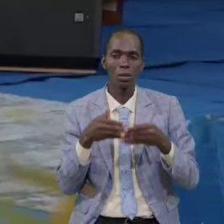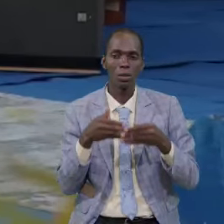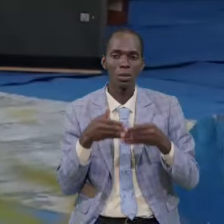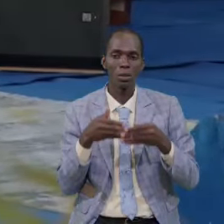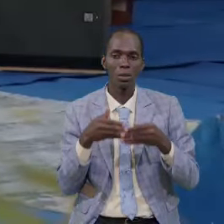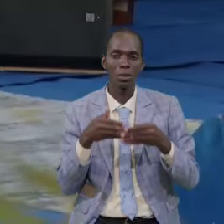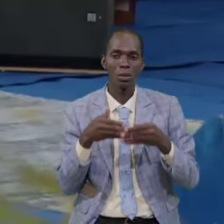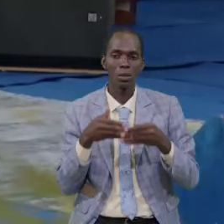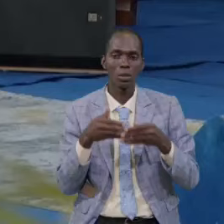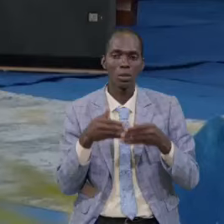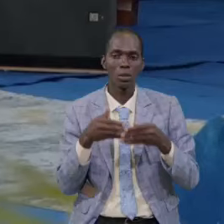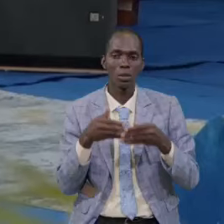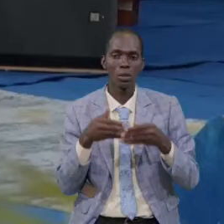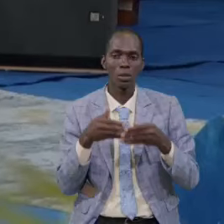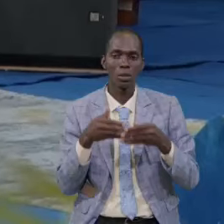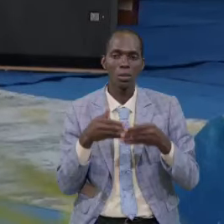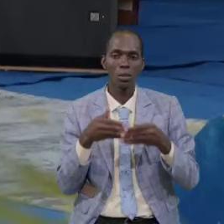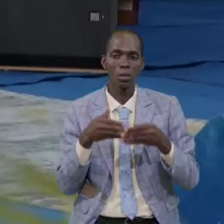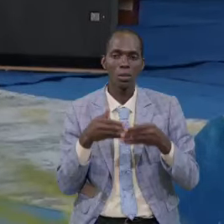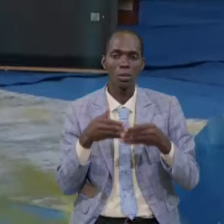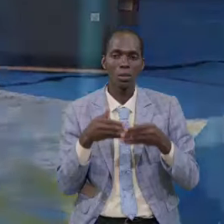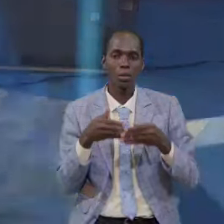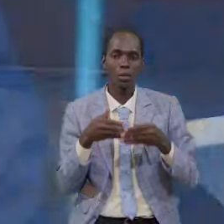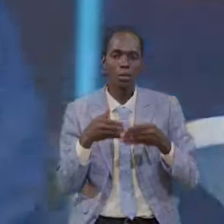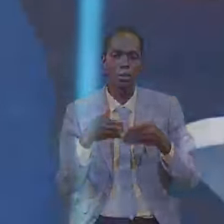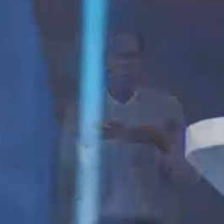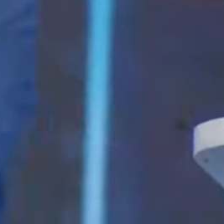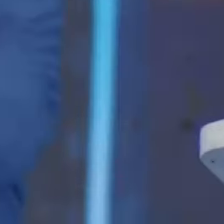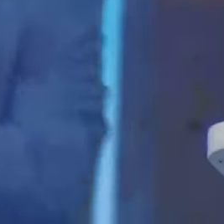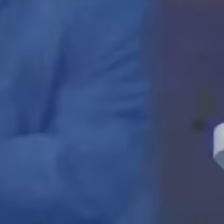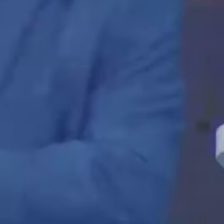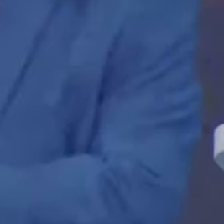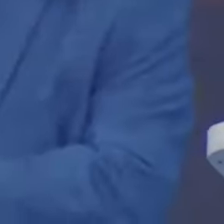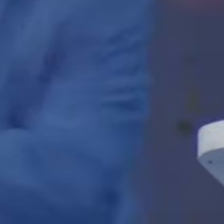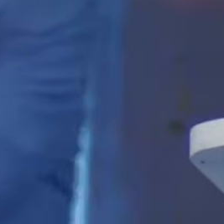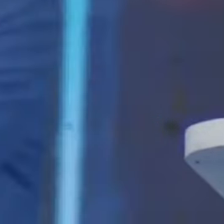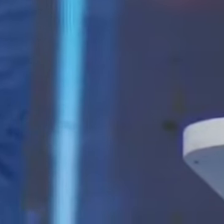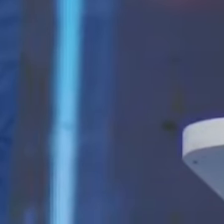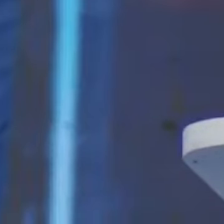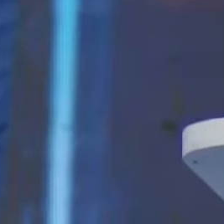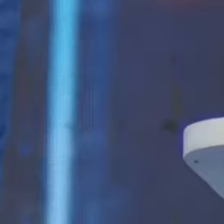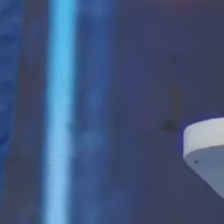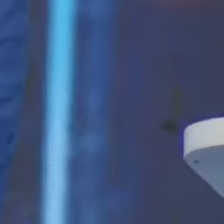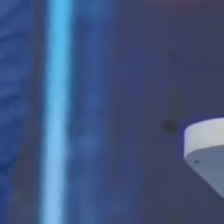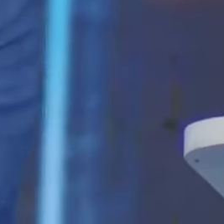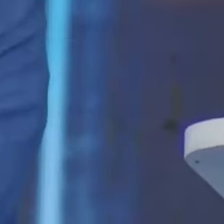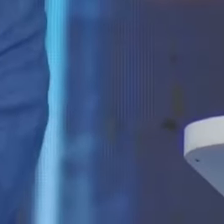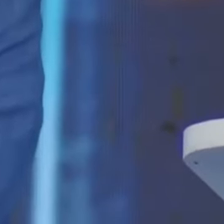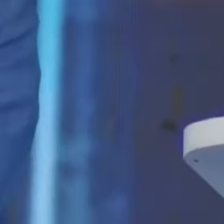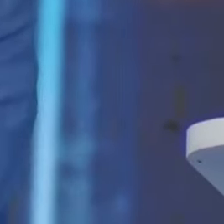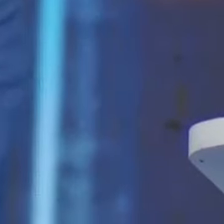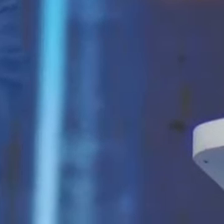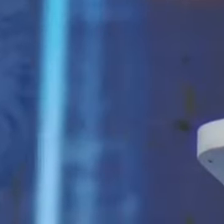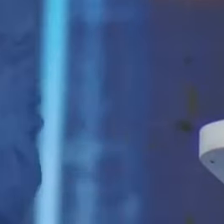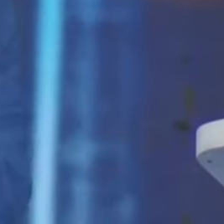so and so, I educated so and so, I developed so and so, I lifted up so and so, and they can do exactly the